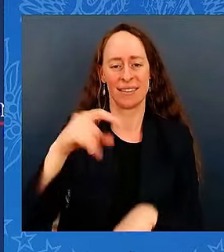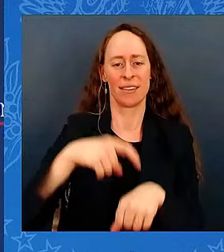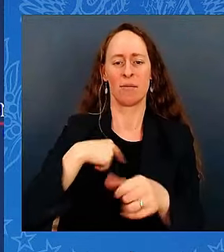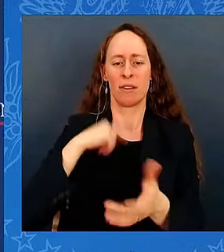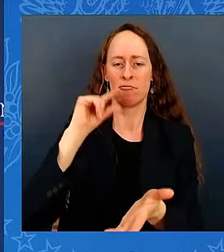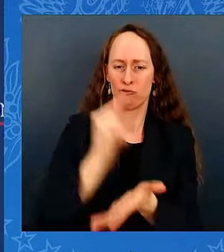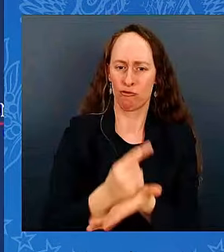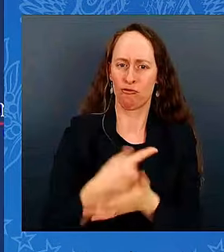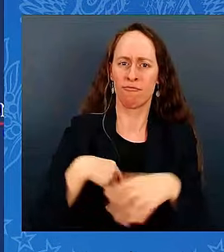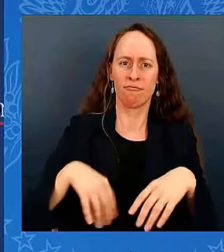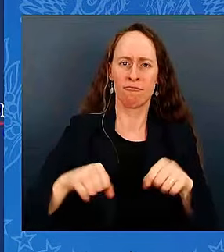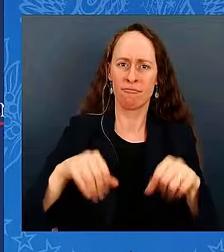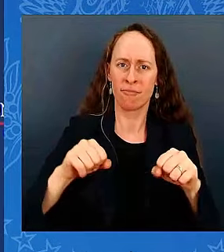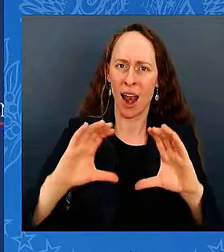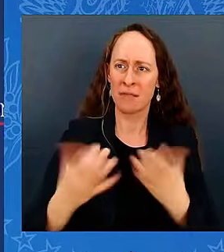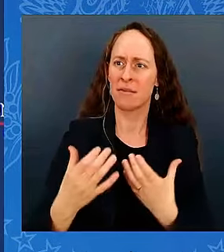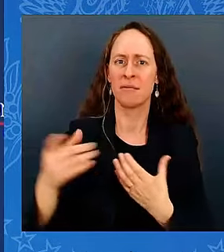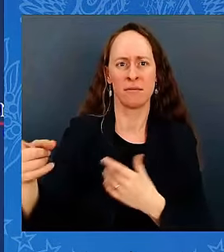She's the one who should be — anyway.